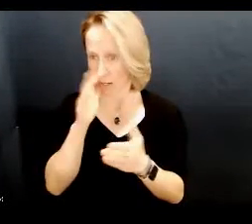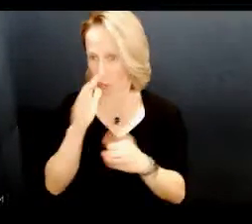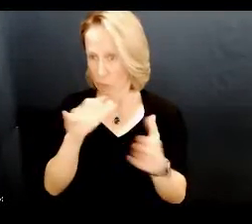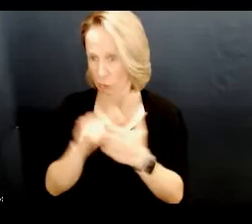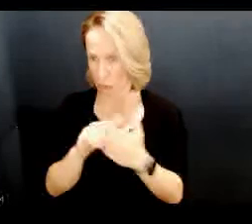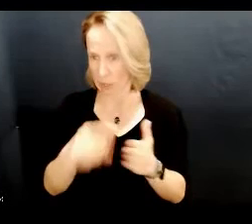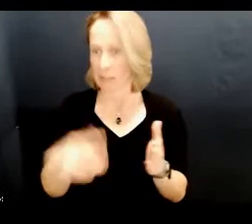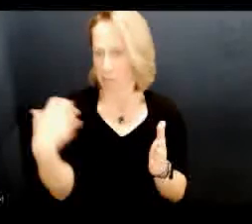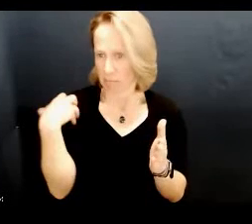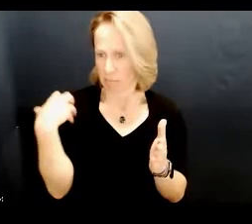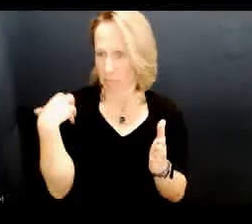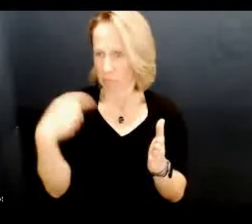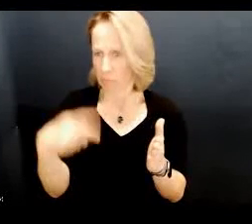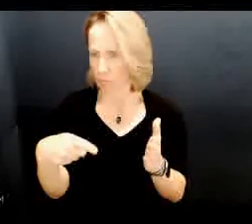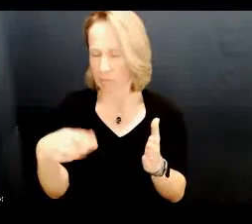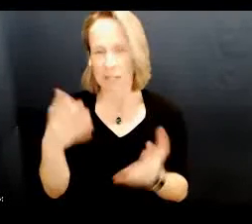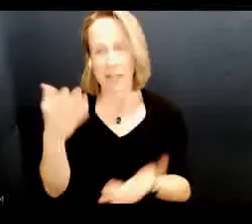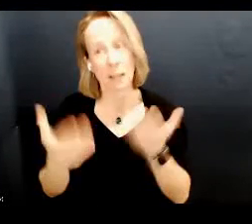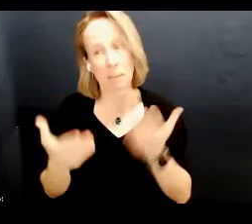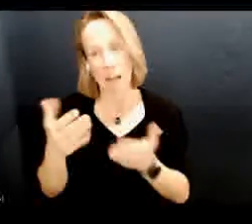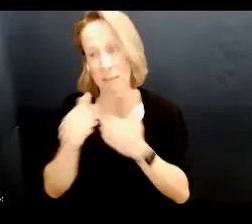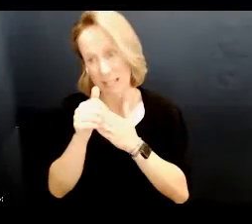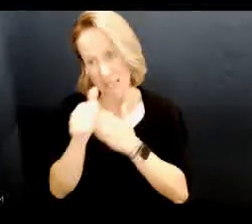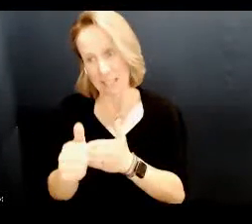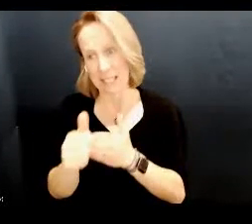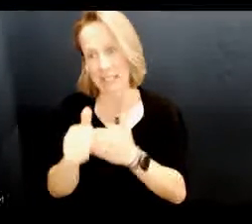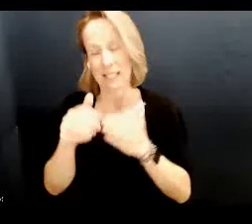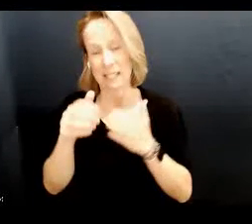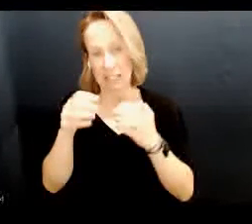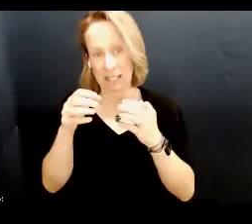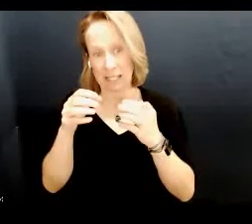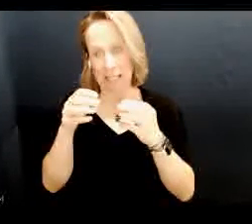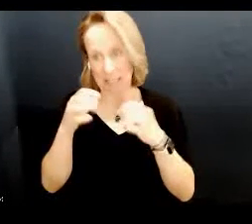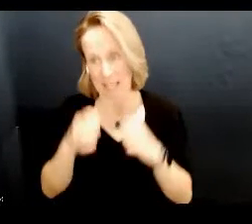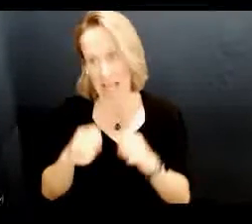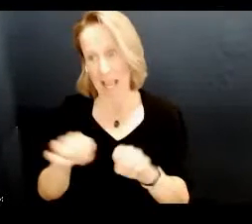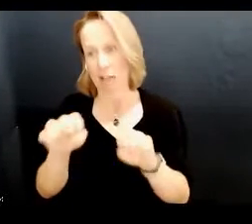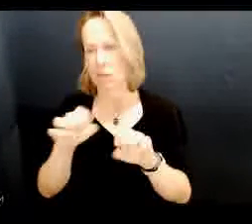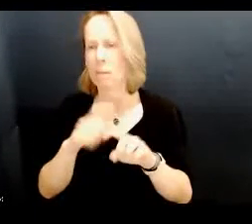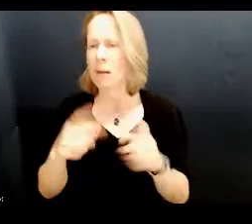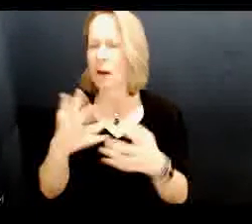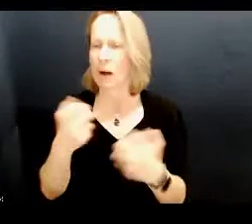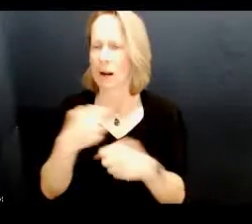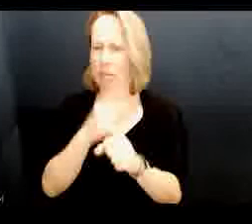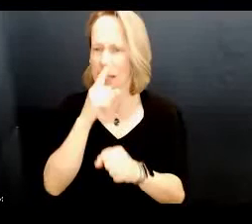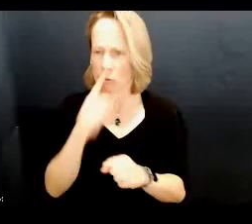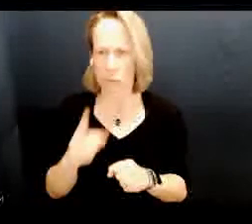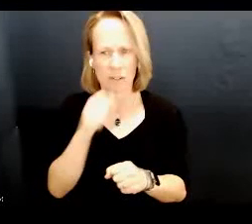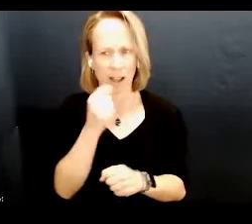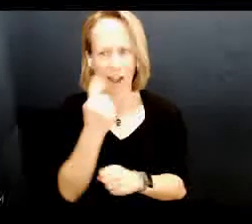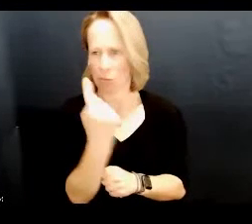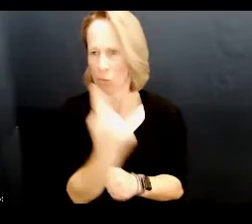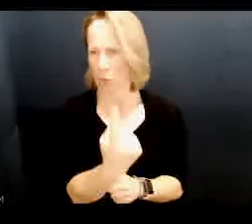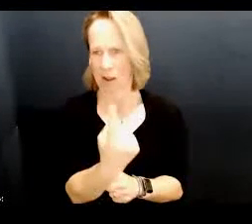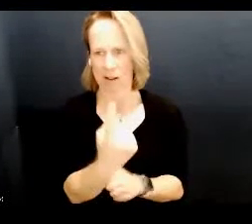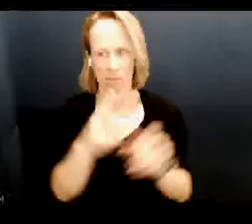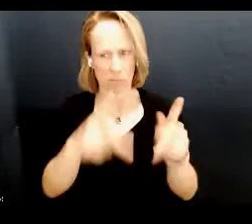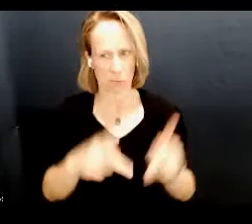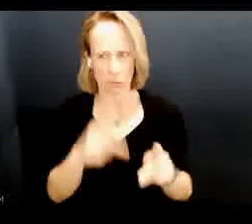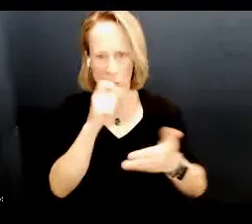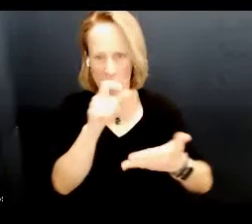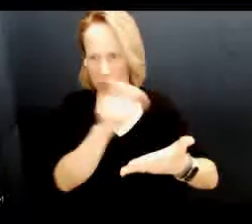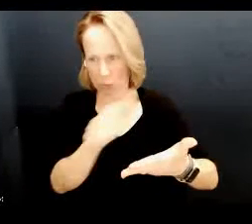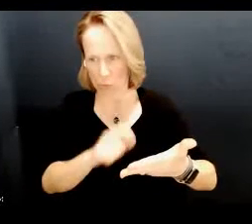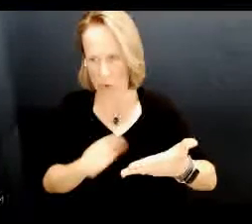the SART coordinator might be leading the effort, but we want to make sure that it's not just one person who's writing and developing the whole thing, because then only one